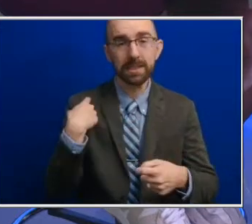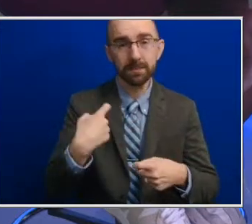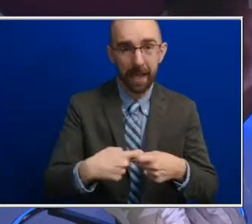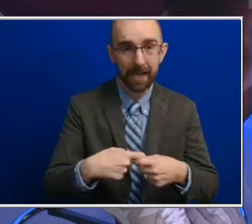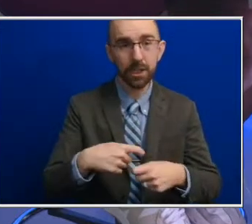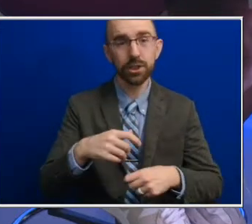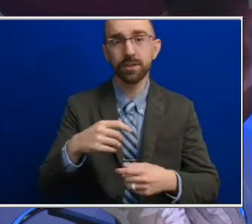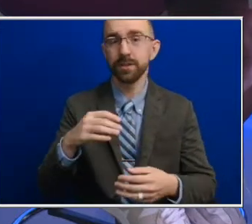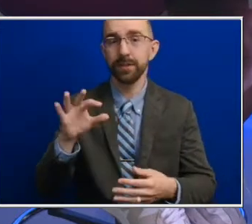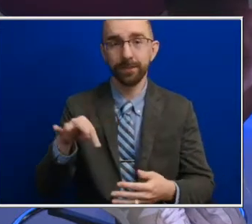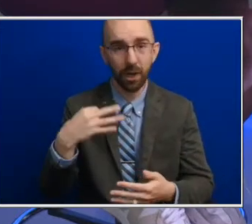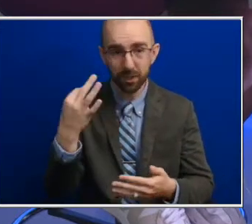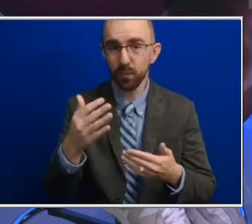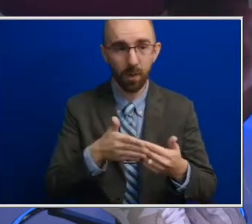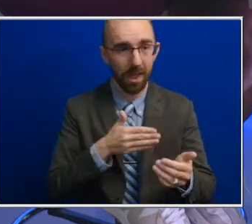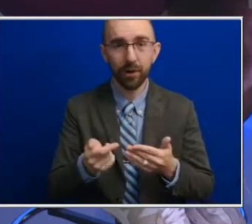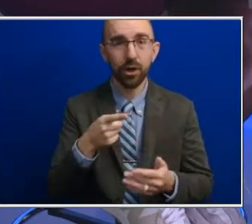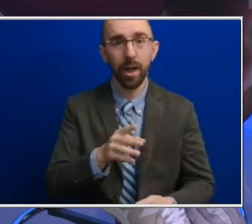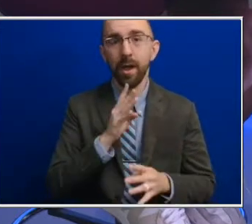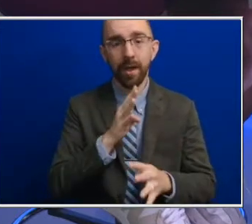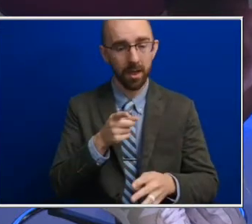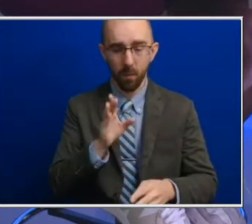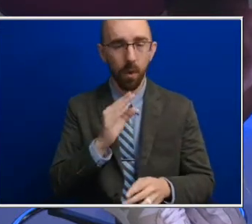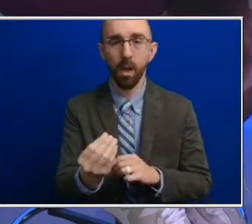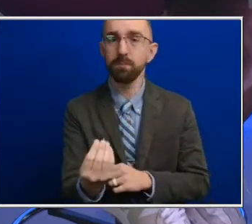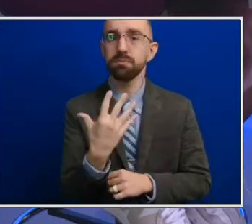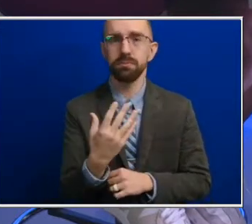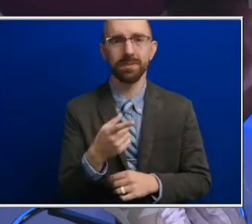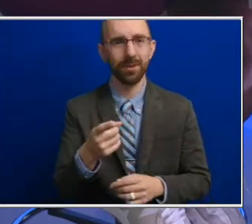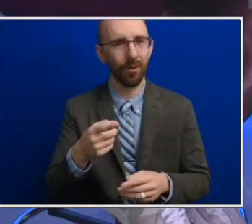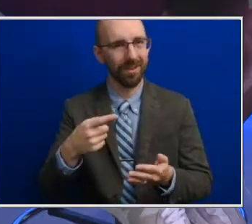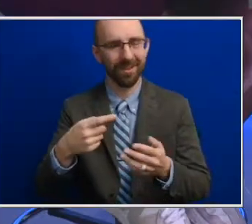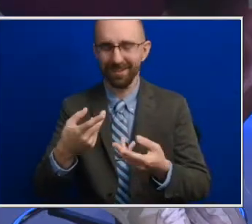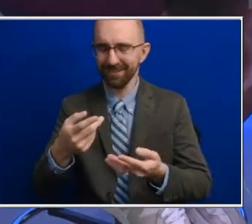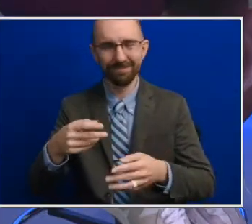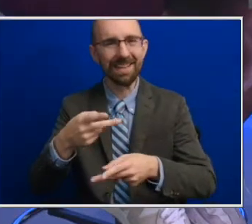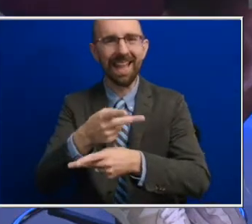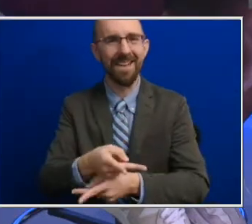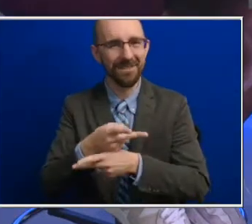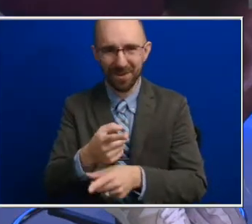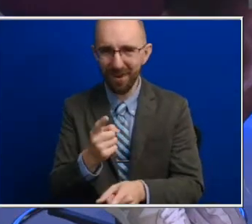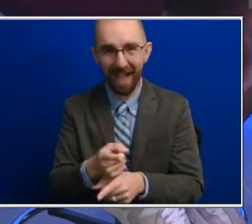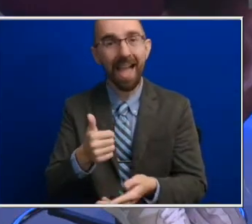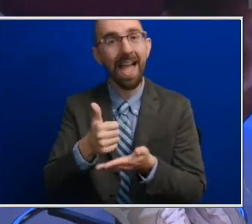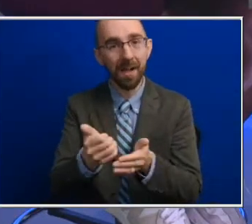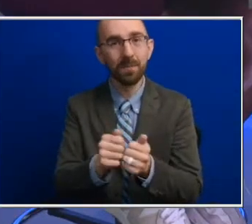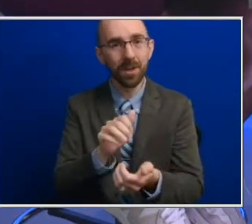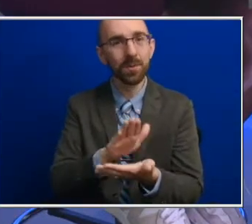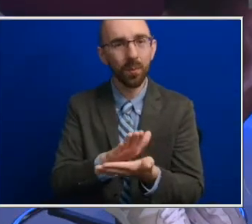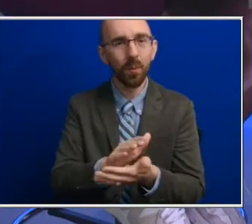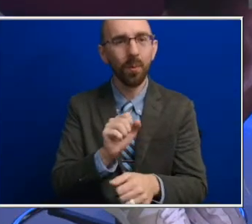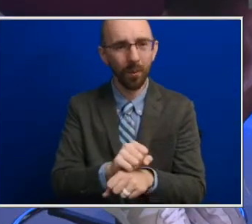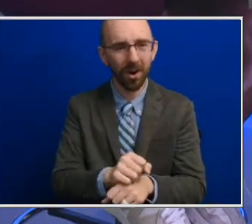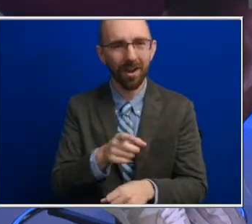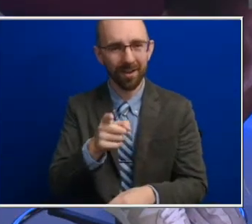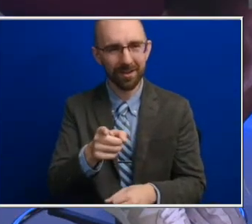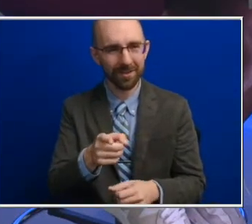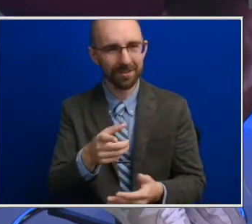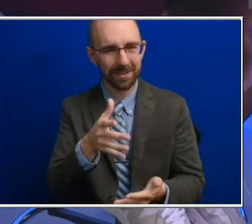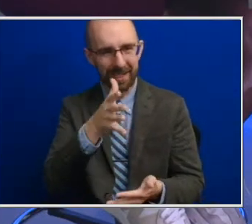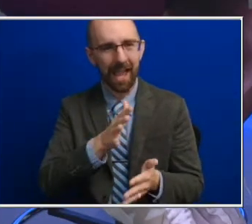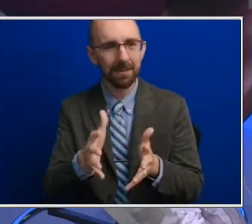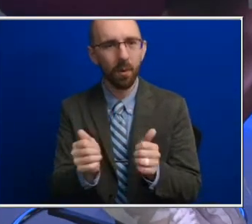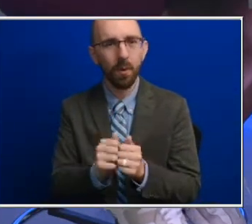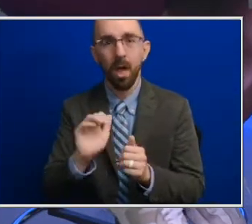just pop it in there. So there's a delicate dance here because sometimes it does help with schoolwork. The guy we spoke with went on to say not all his